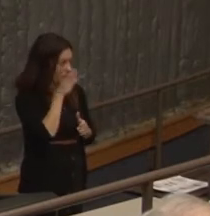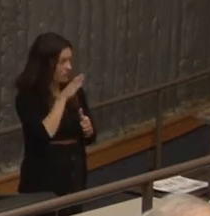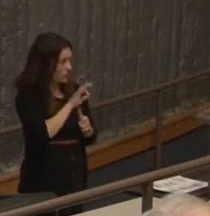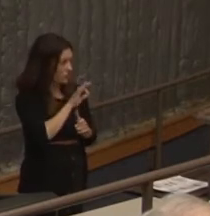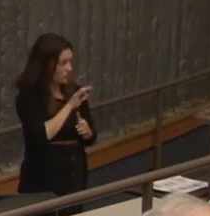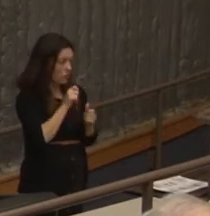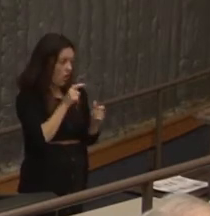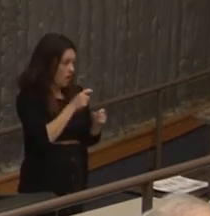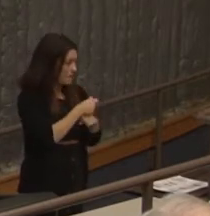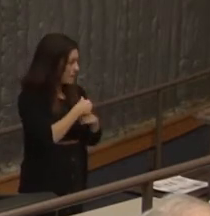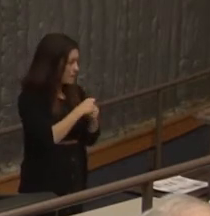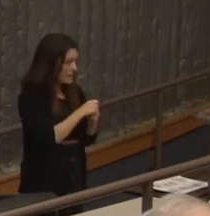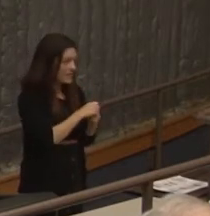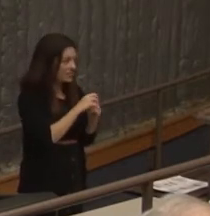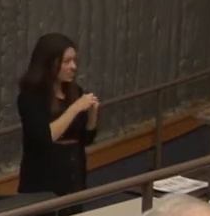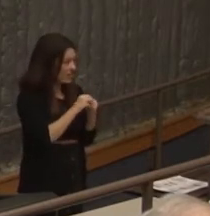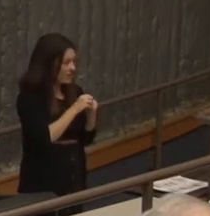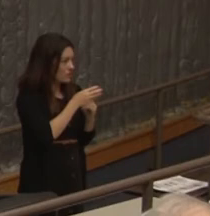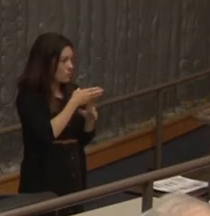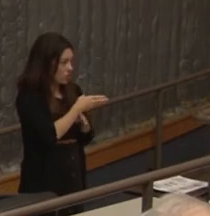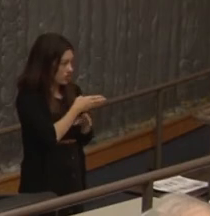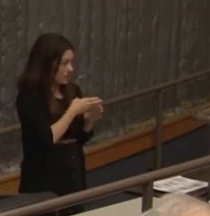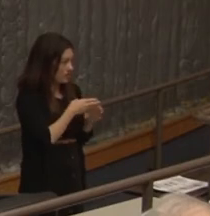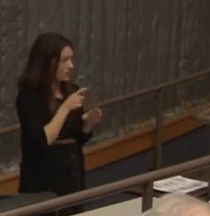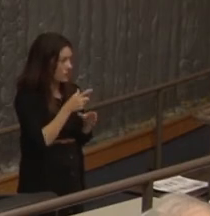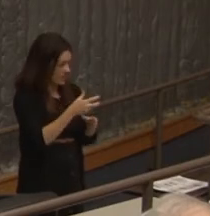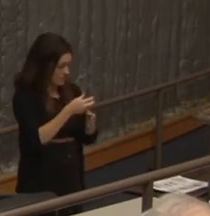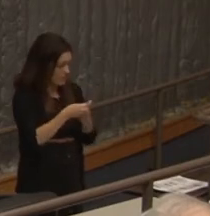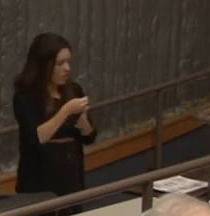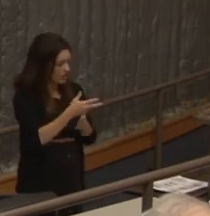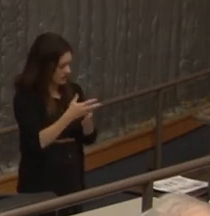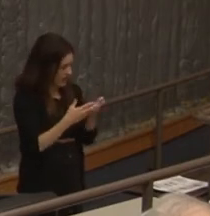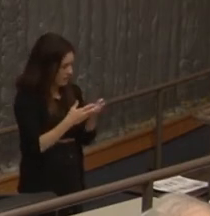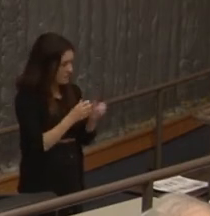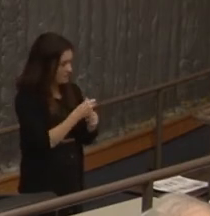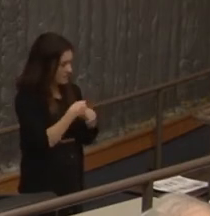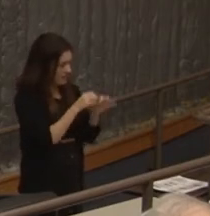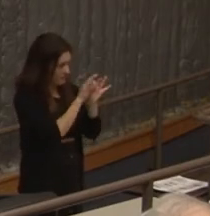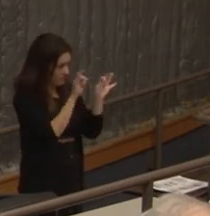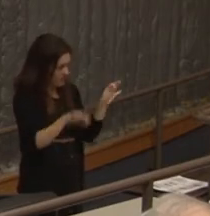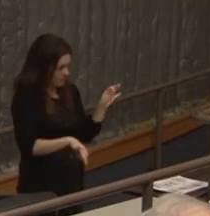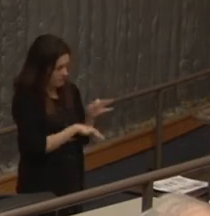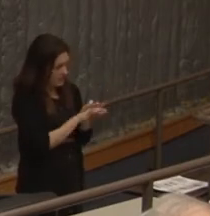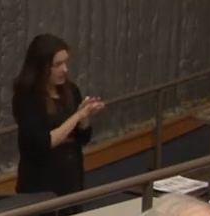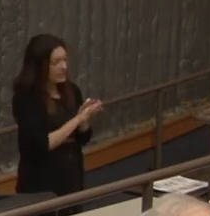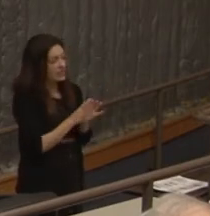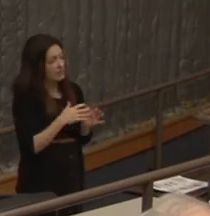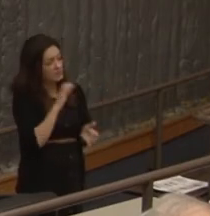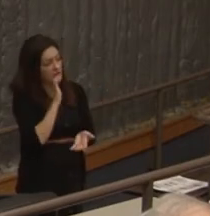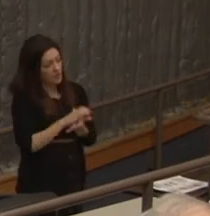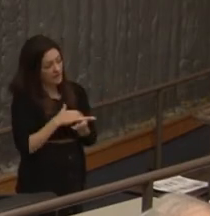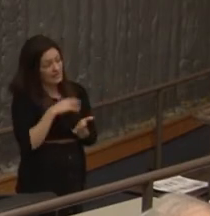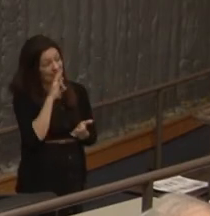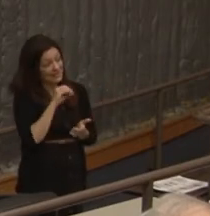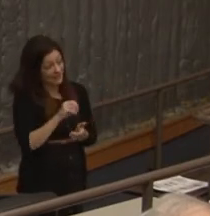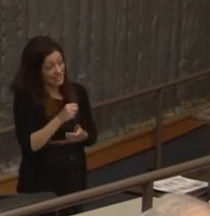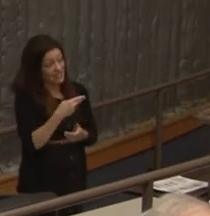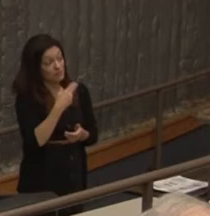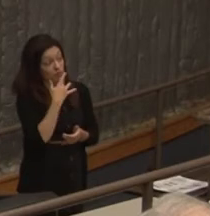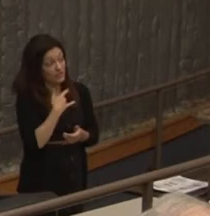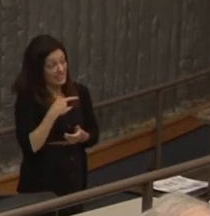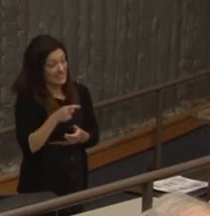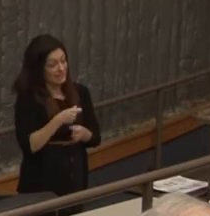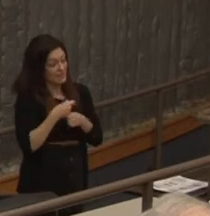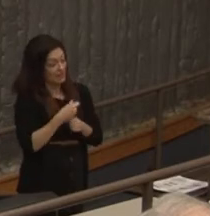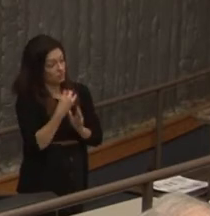so he got some cherry wood and made a frame. And my wife had her 70th birthday, did the same thing for her, did a drawing for her.